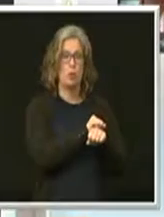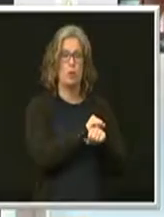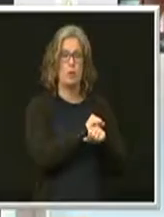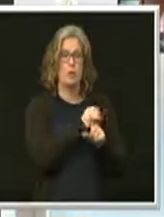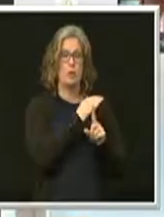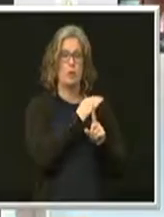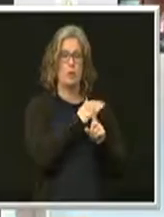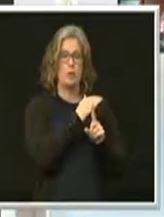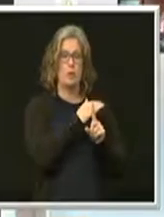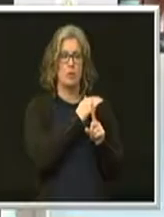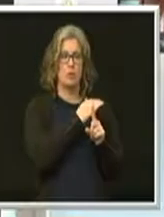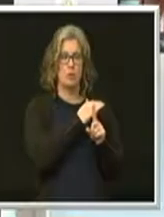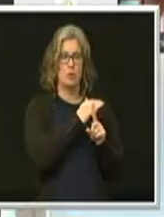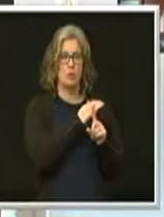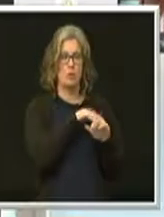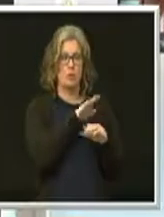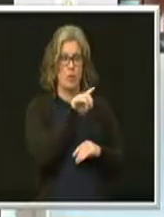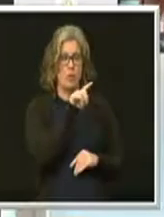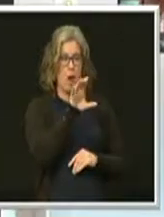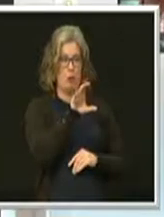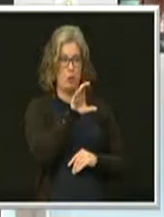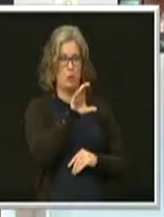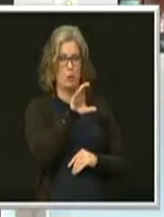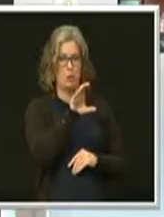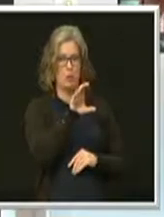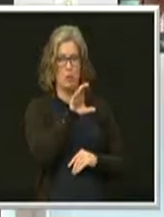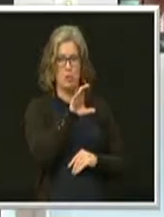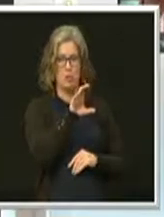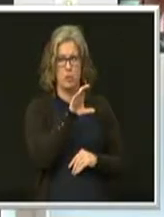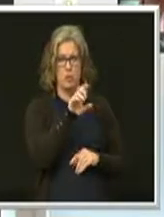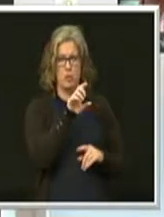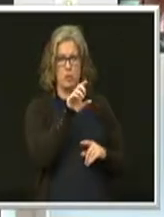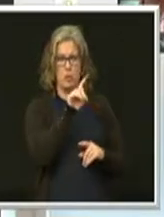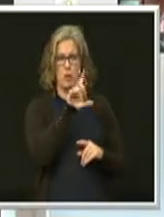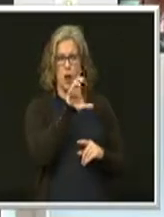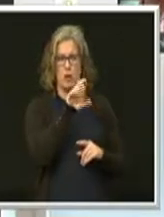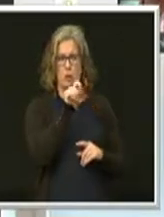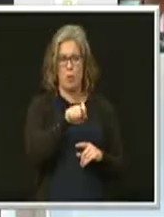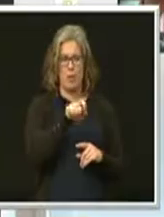who has a temperature more than 108 degree or